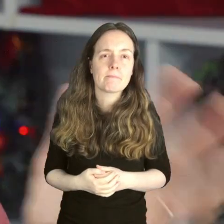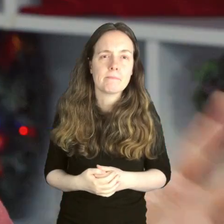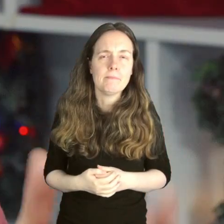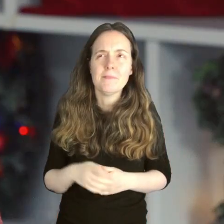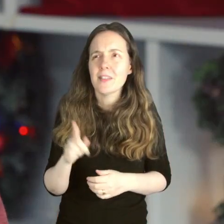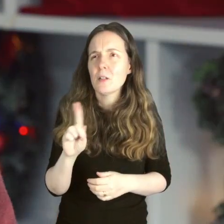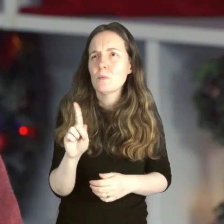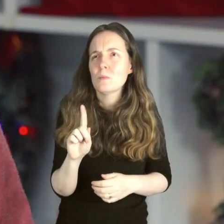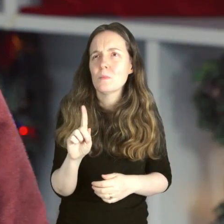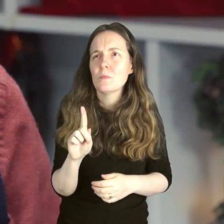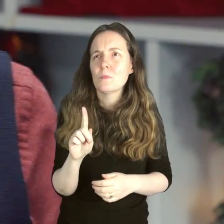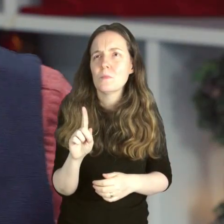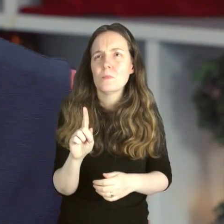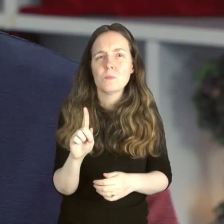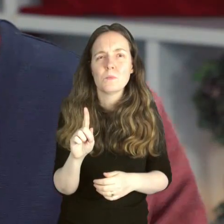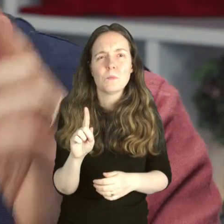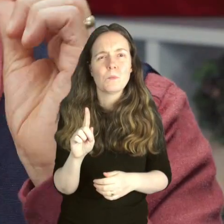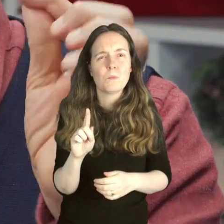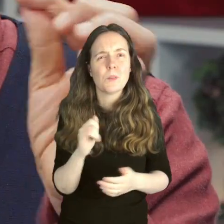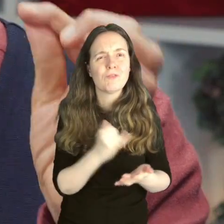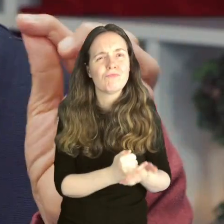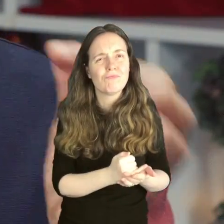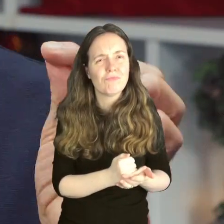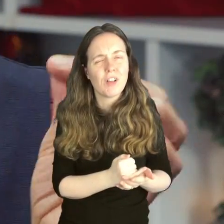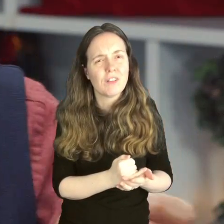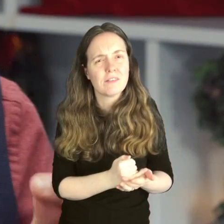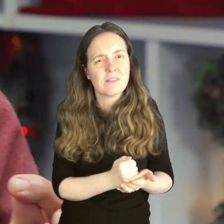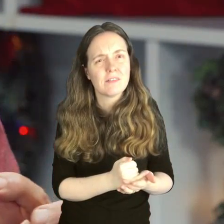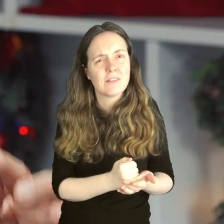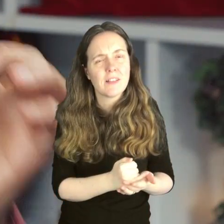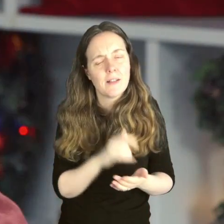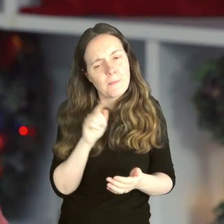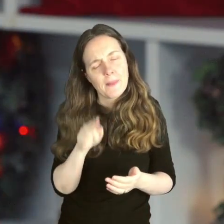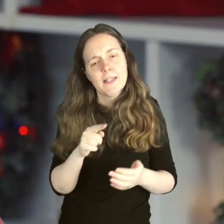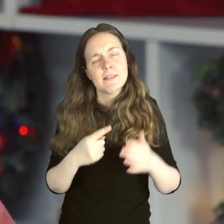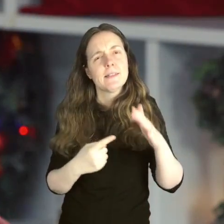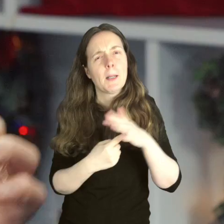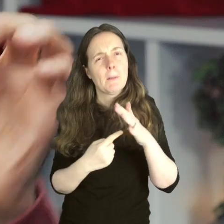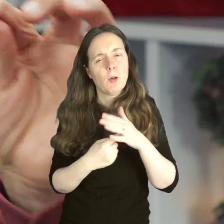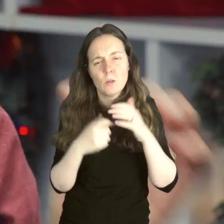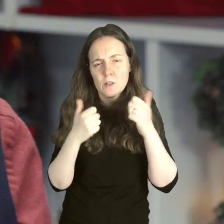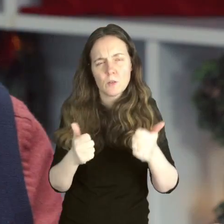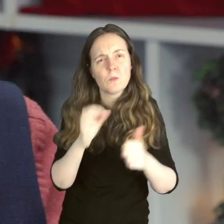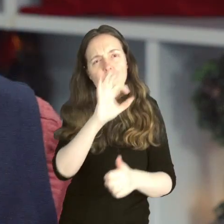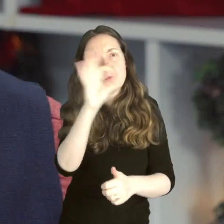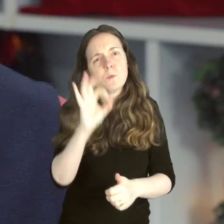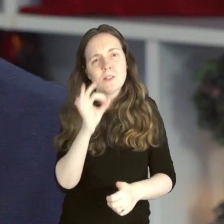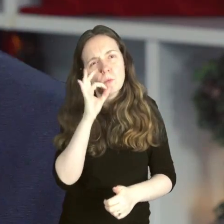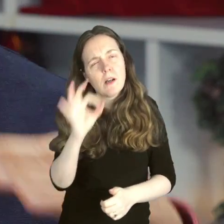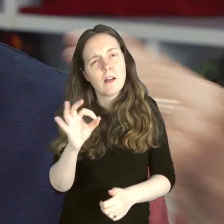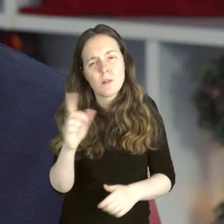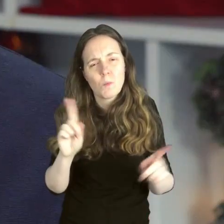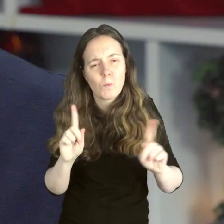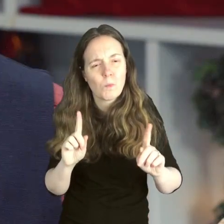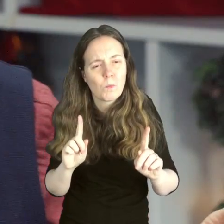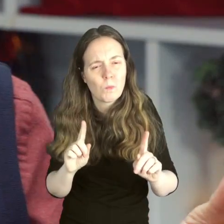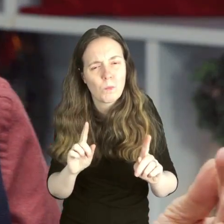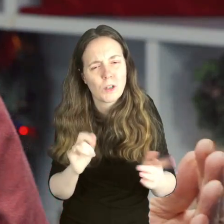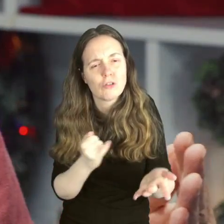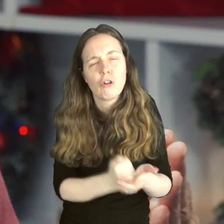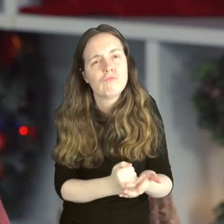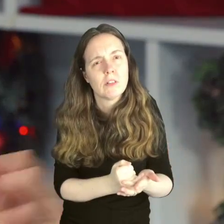What's gone wrong? That is a very important and good question to ask. What's gone